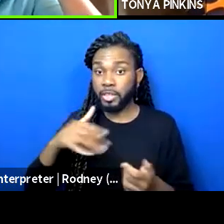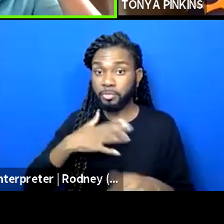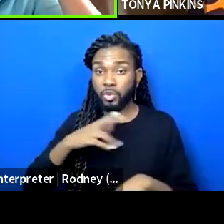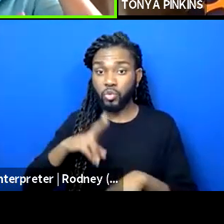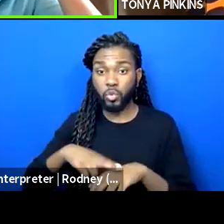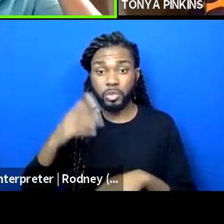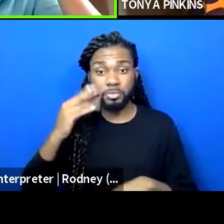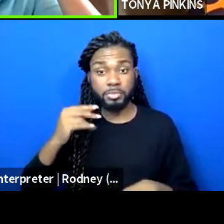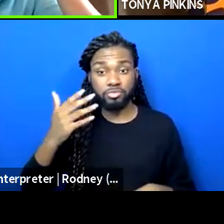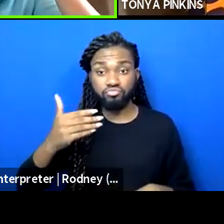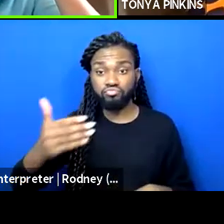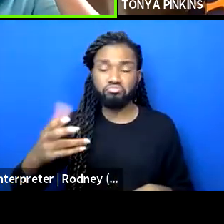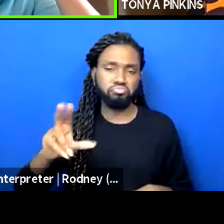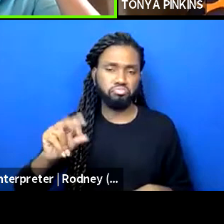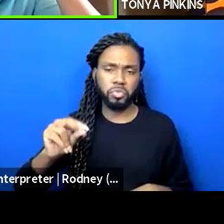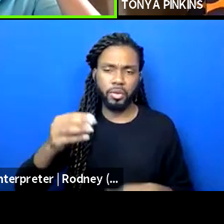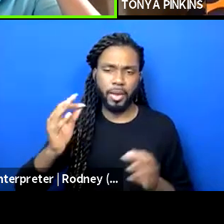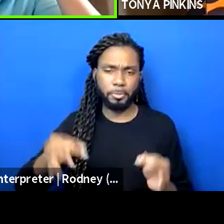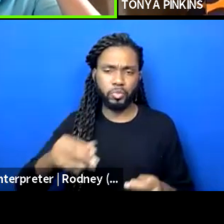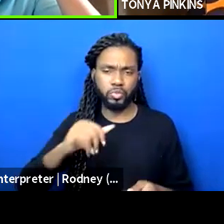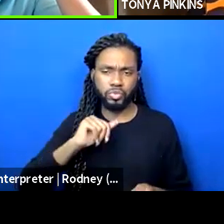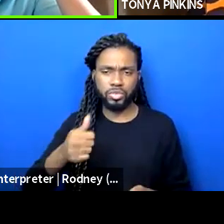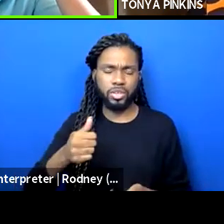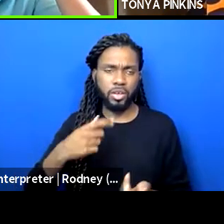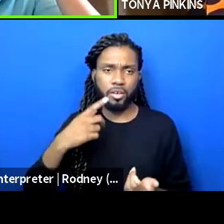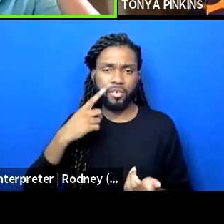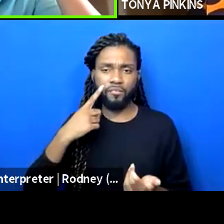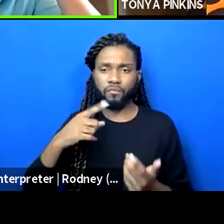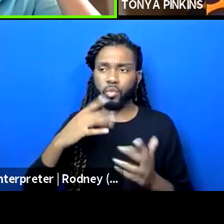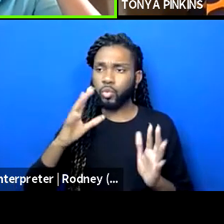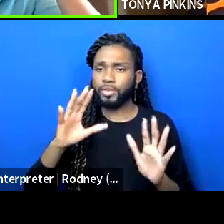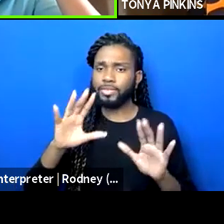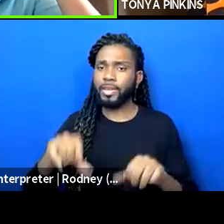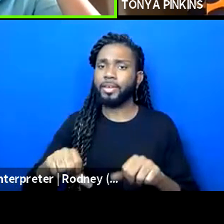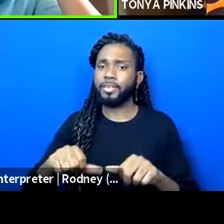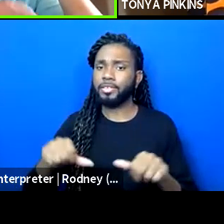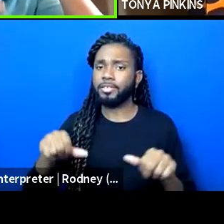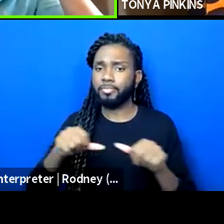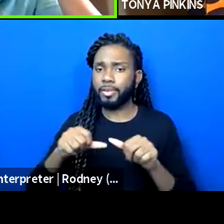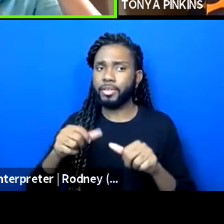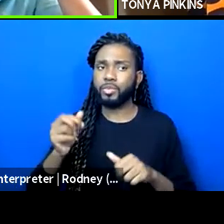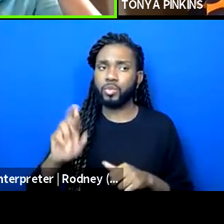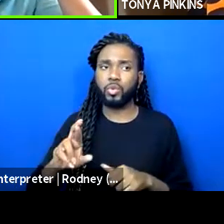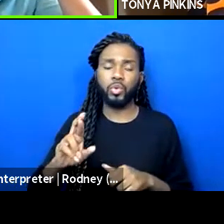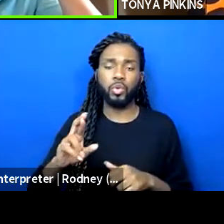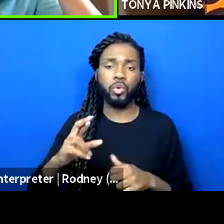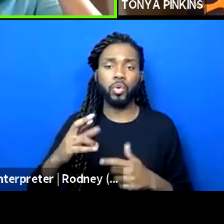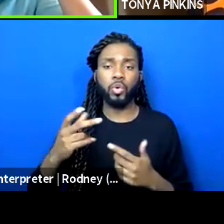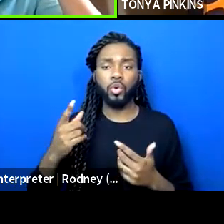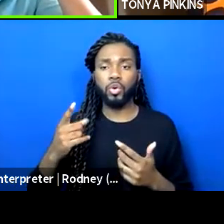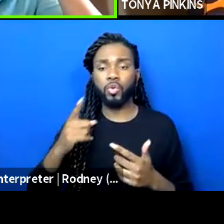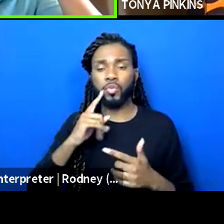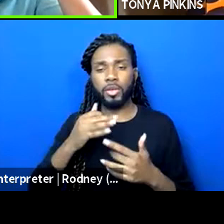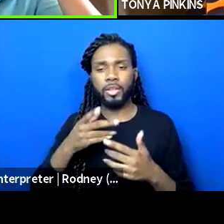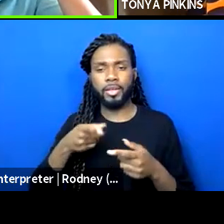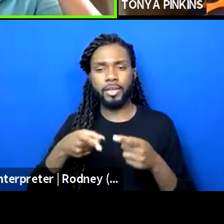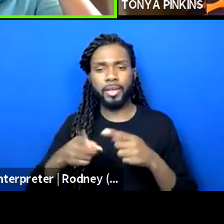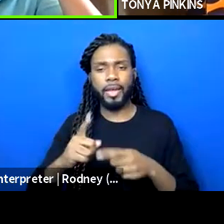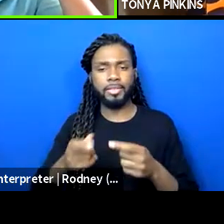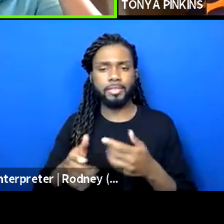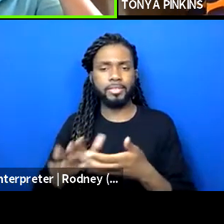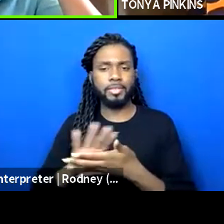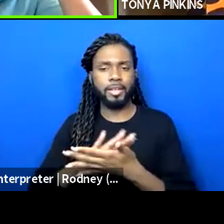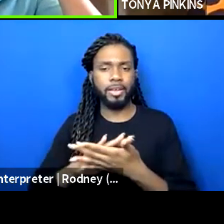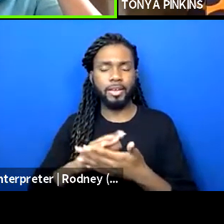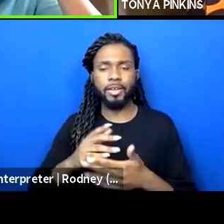Absolutely not. I mean, absolutely not, as far as taking up the space, you know, or gaslighting all of the labor that